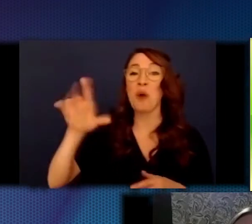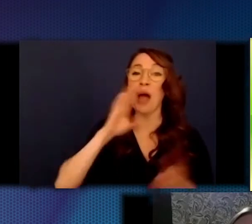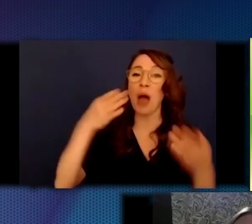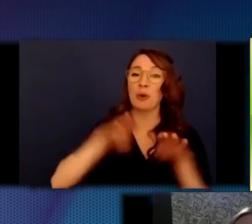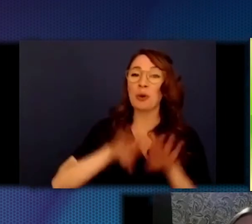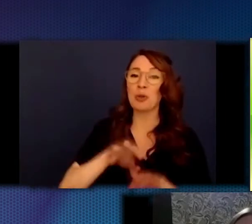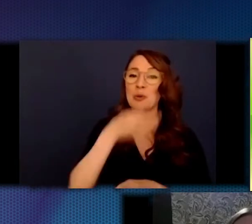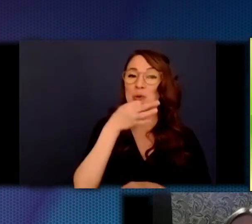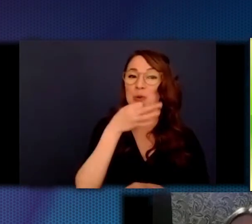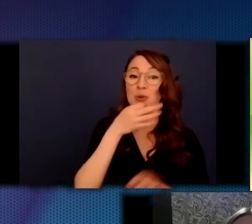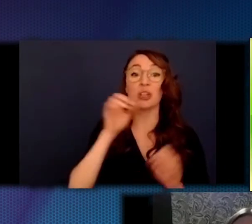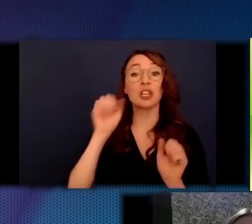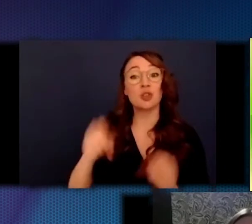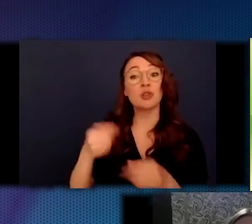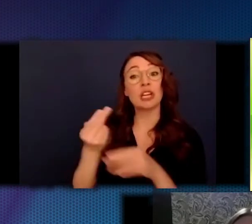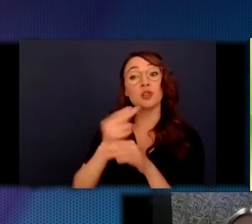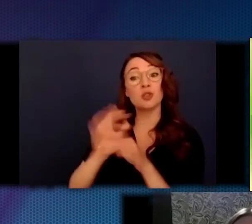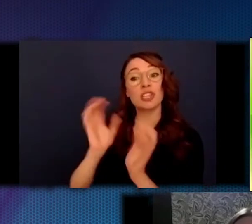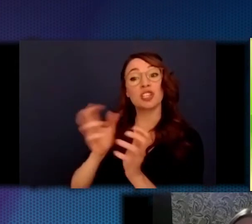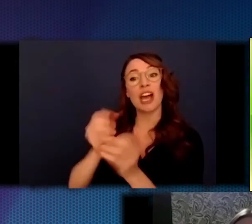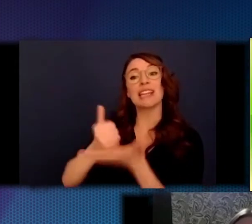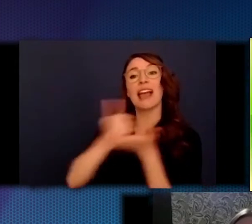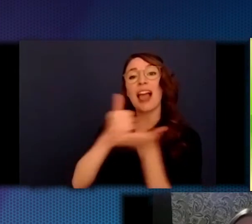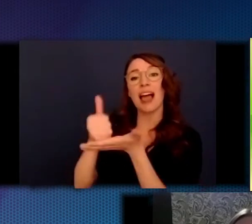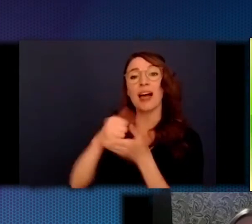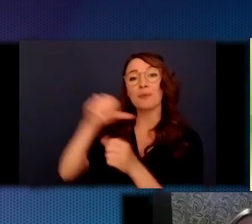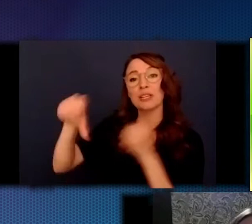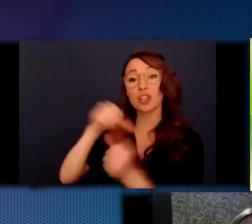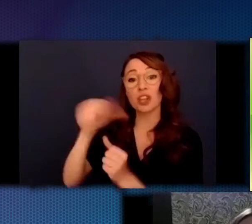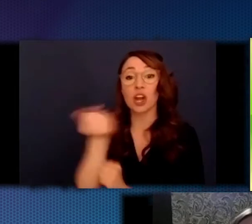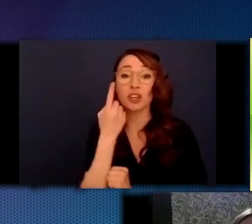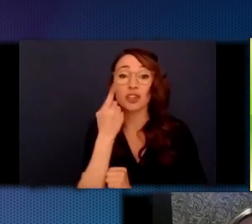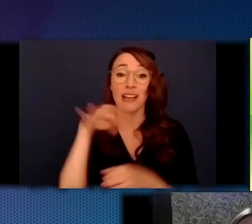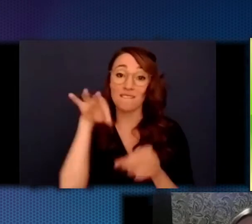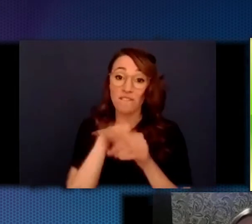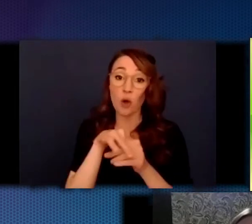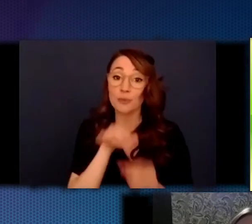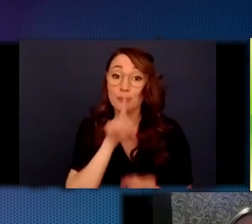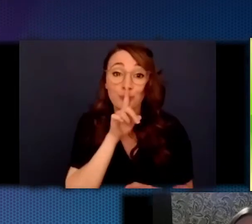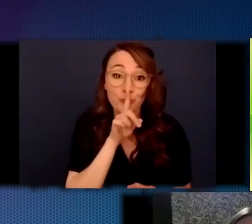each other out, and votes are anonymous, so don't be shy.